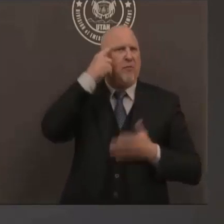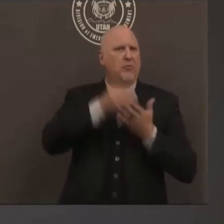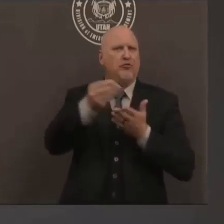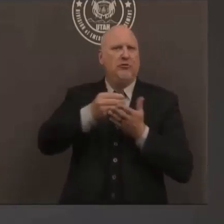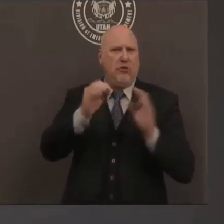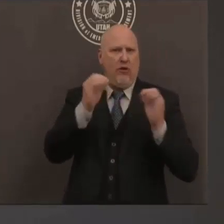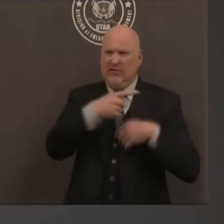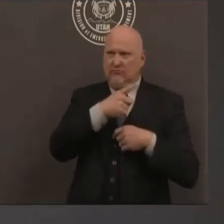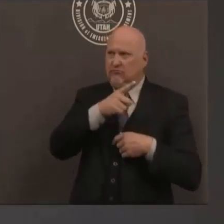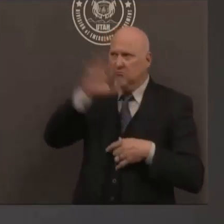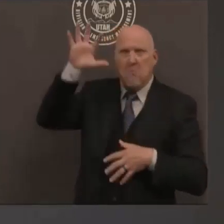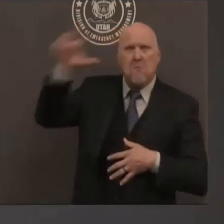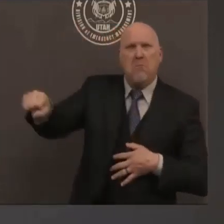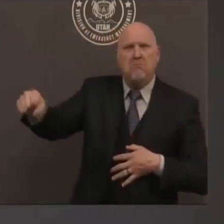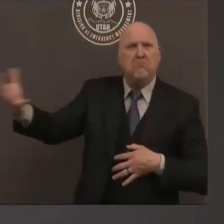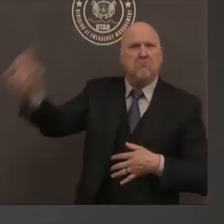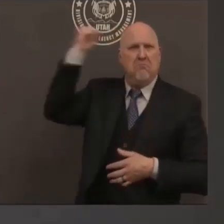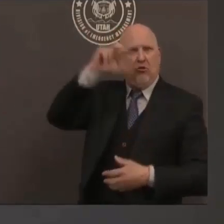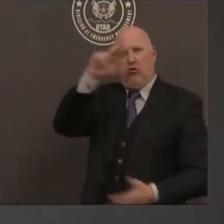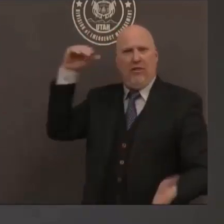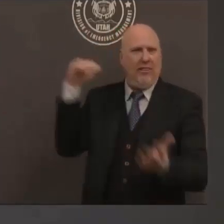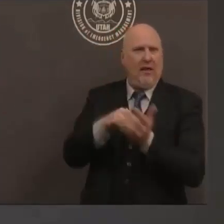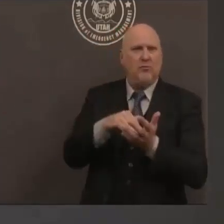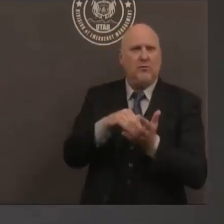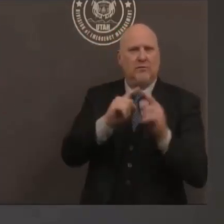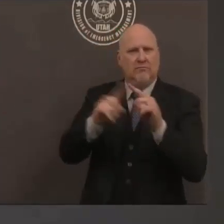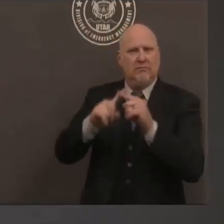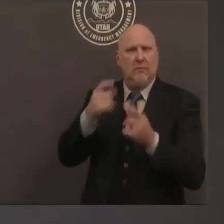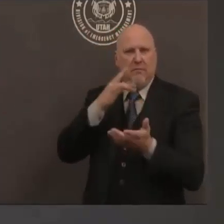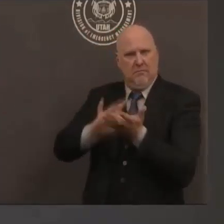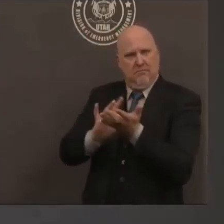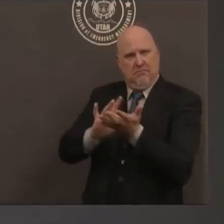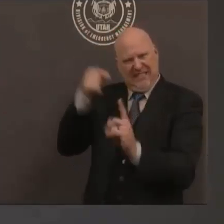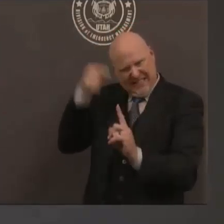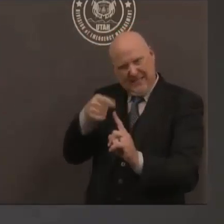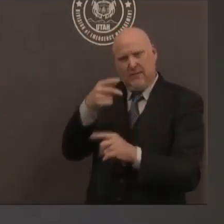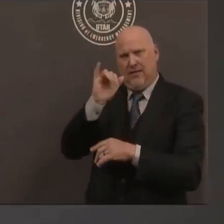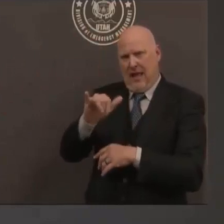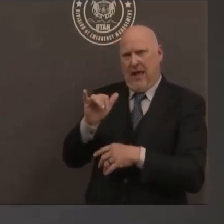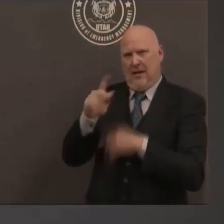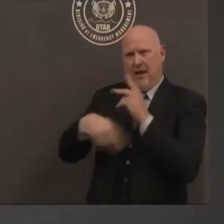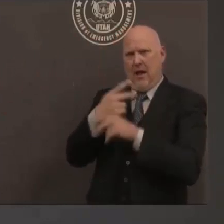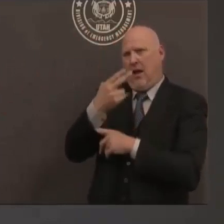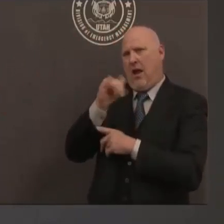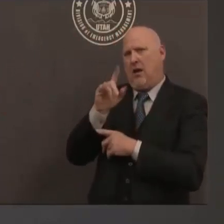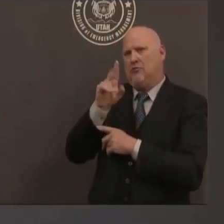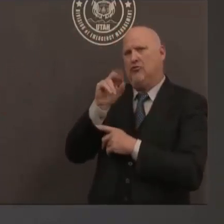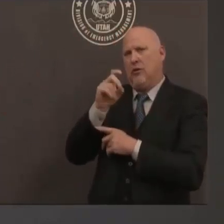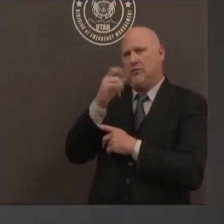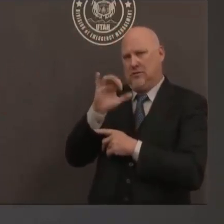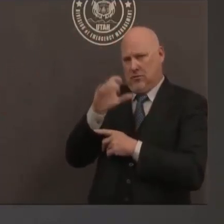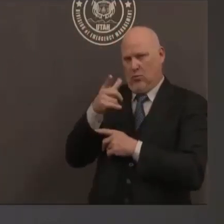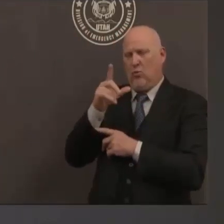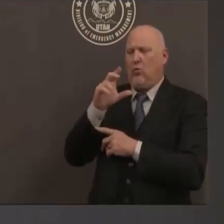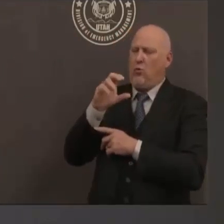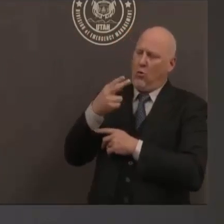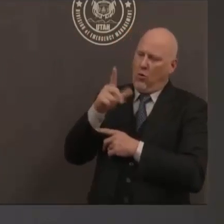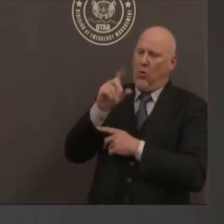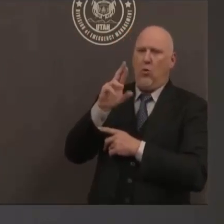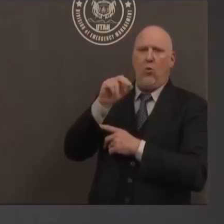same time. The fact of the matter is we did not know the details. You can appreciate that we have purchases of